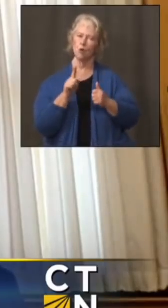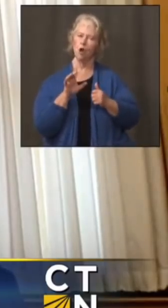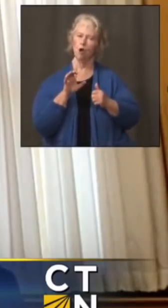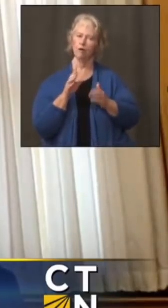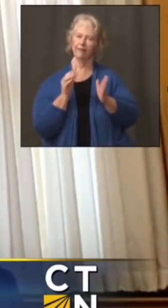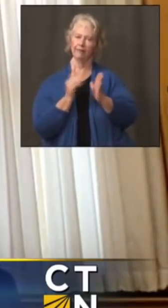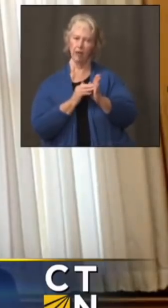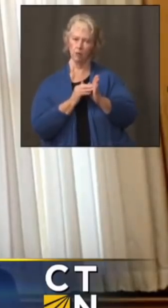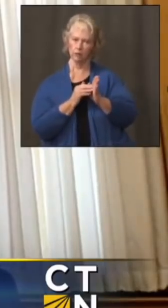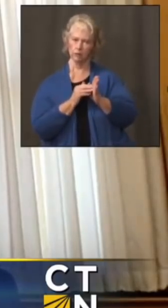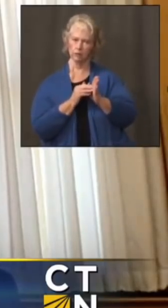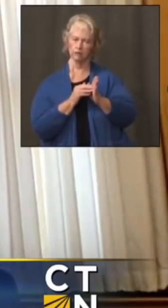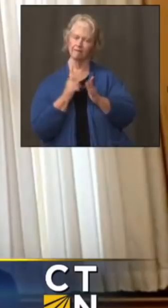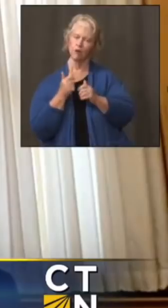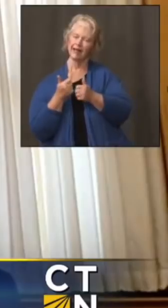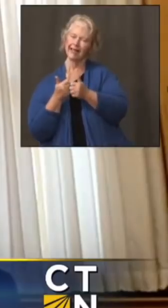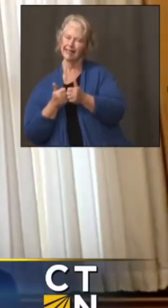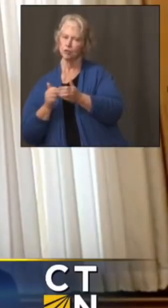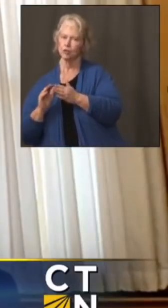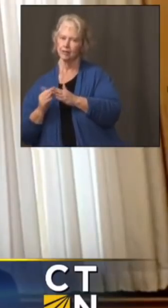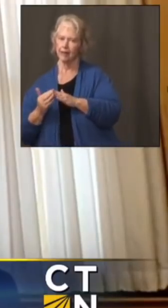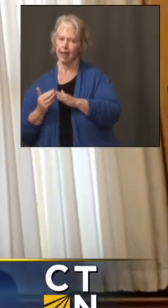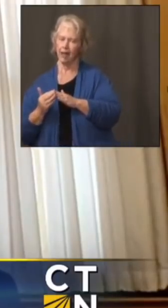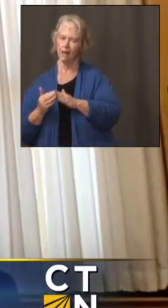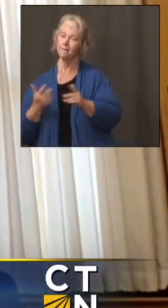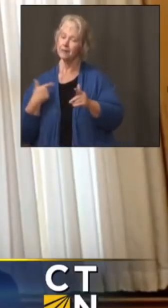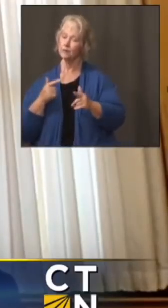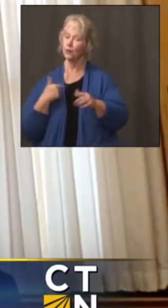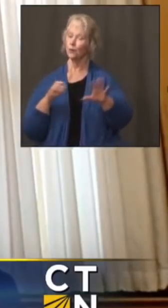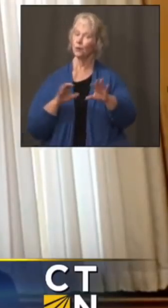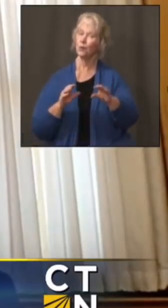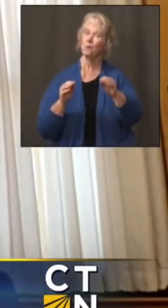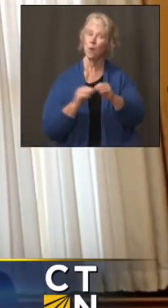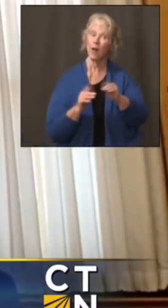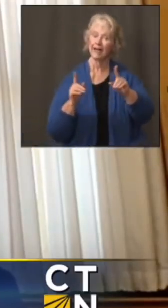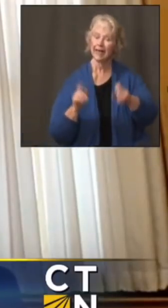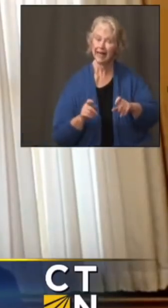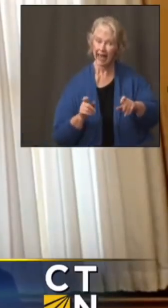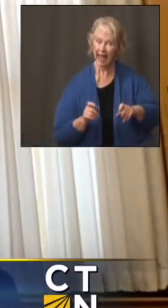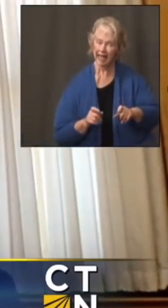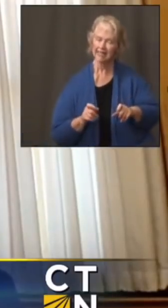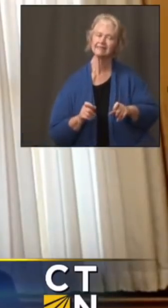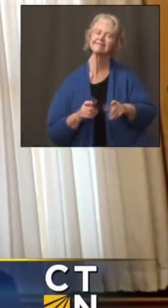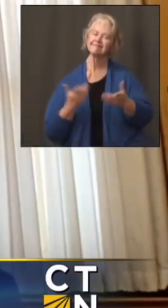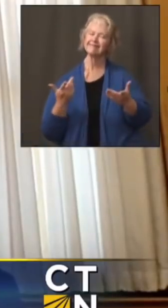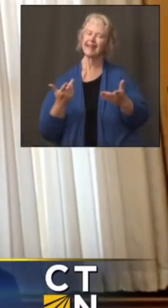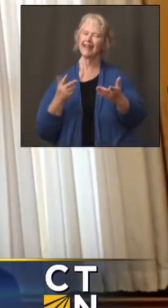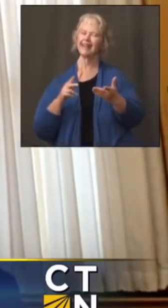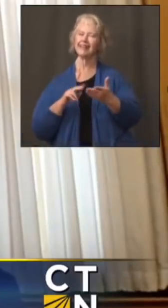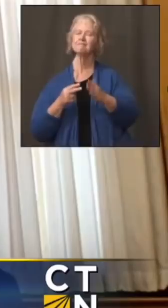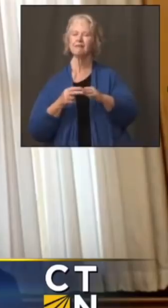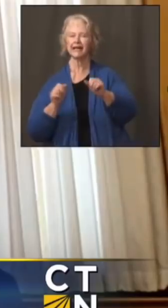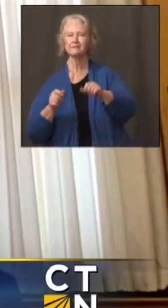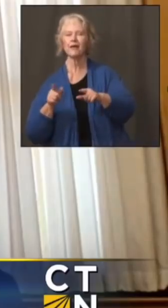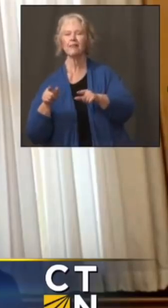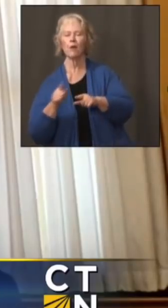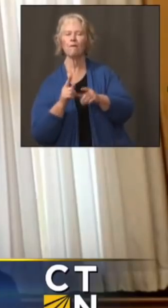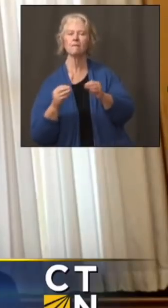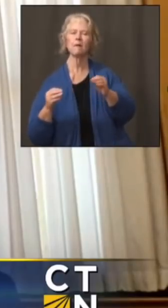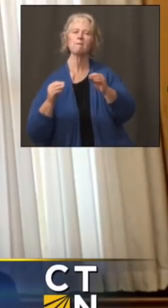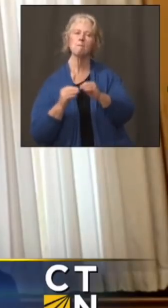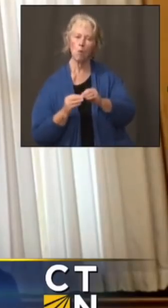at this town by town level data, because as we bring in more tests, you increase the denominator in that positivity rate. But that does